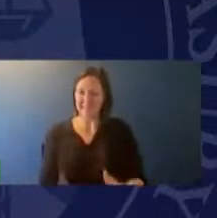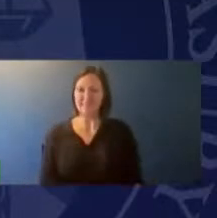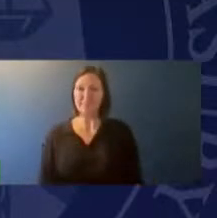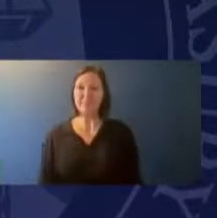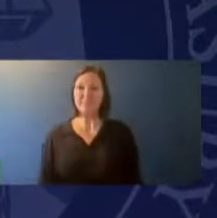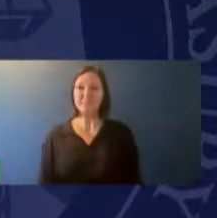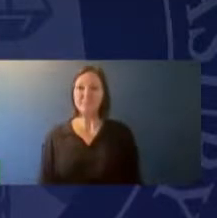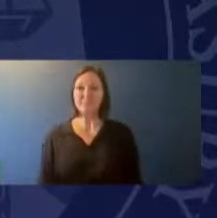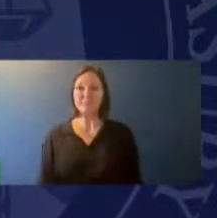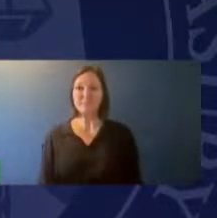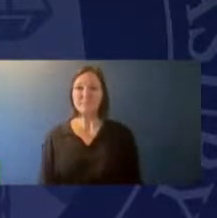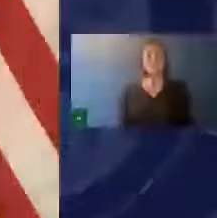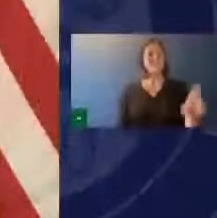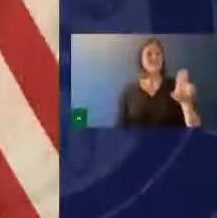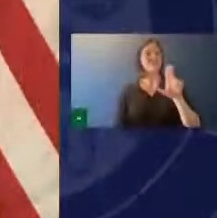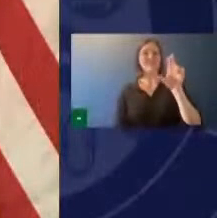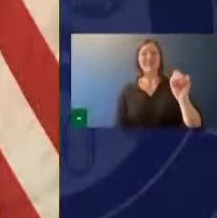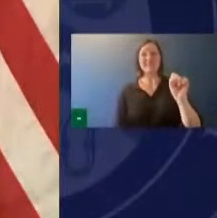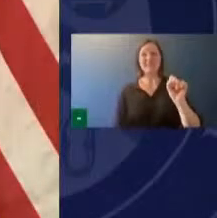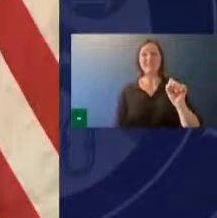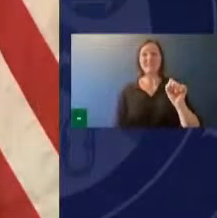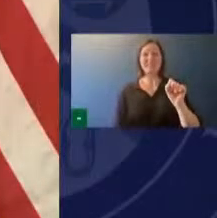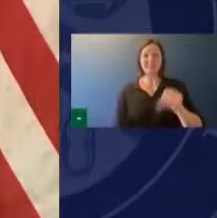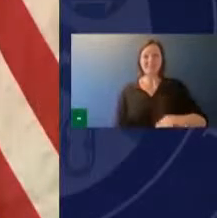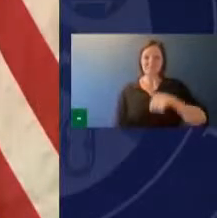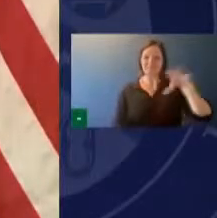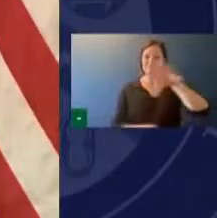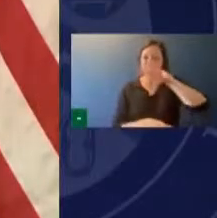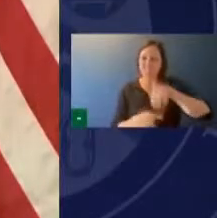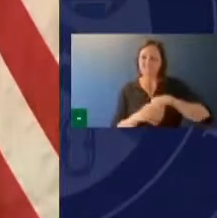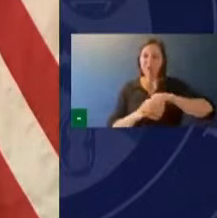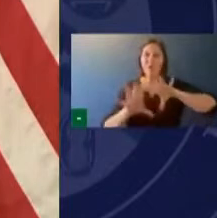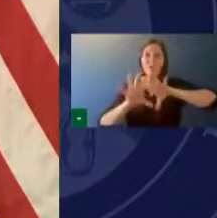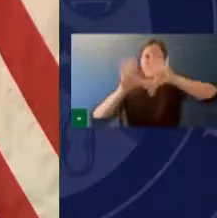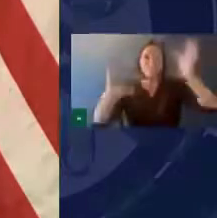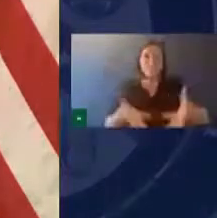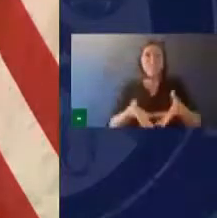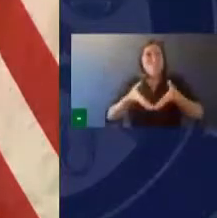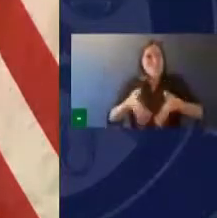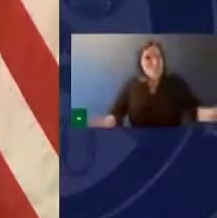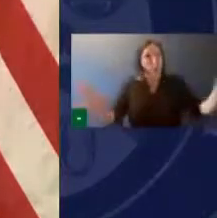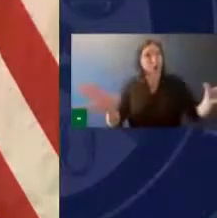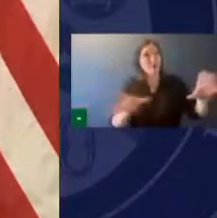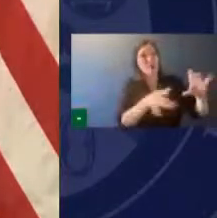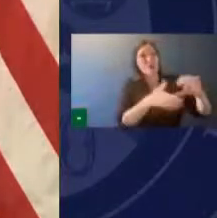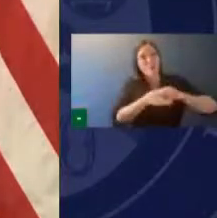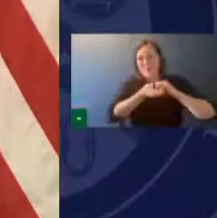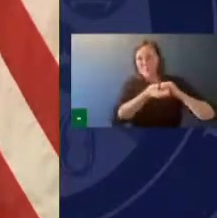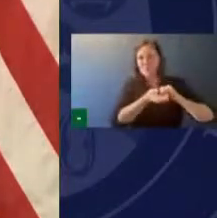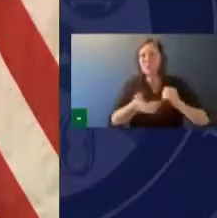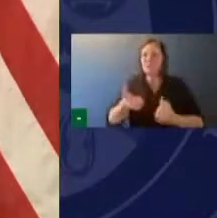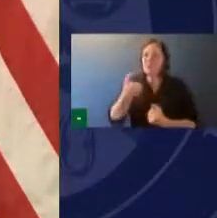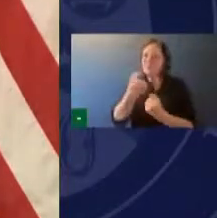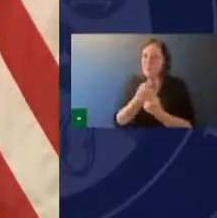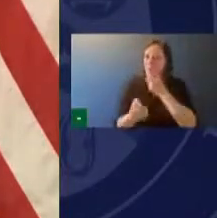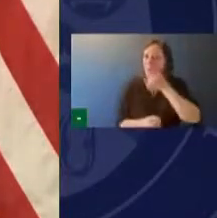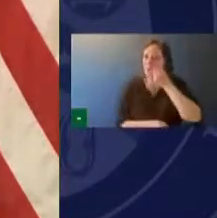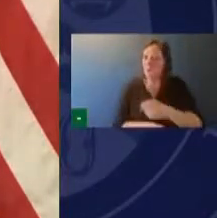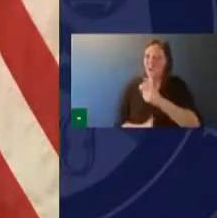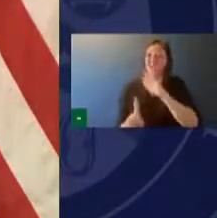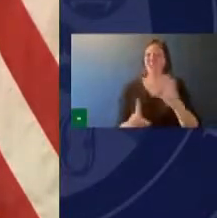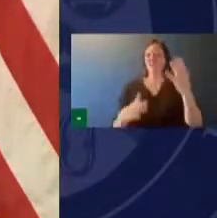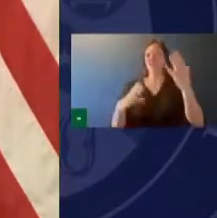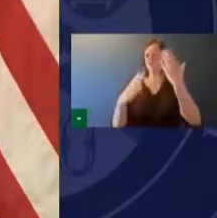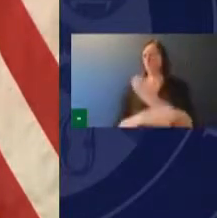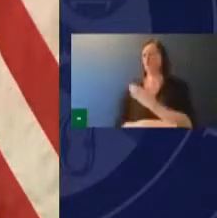The United States is proud. Bueno, pues ahí tienen a la secretaria Yellen diciendo ese tercer punto de su discurso, donde